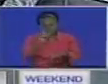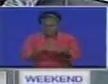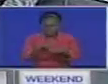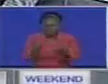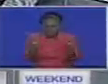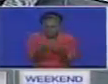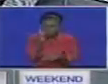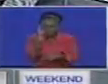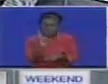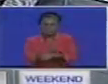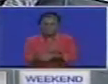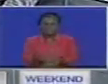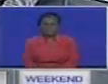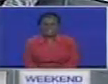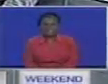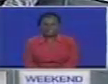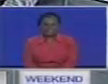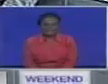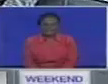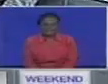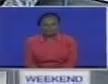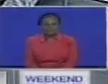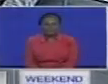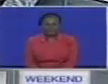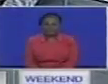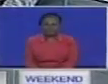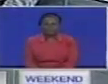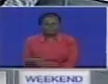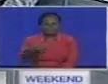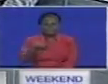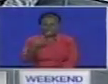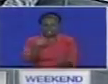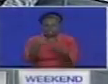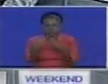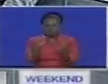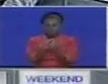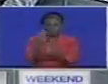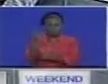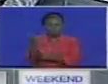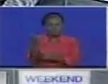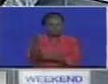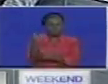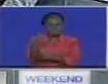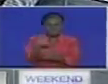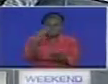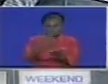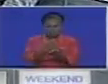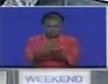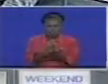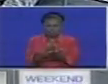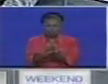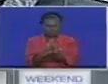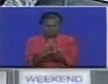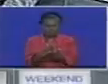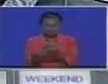in a minute, I'm sorry. Okay. You just indulge me and just talk to Ngujiri. Yes. I'm not really saying this to persuade him to change